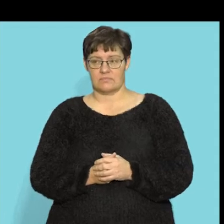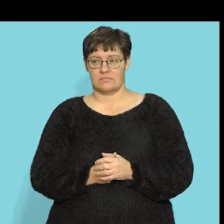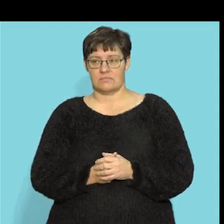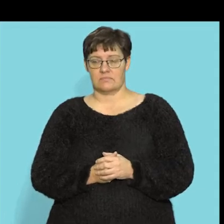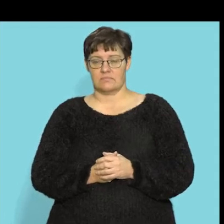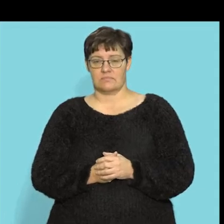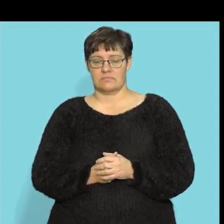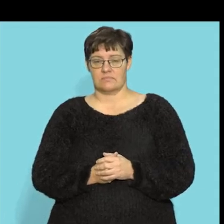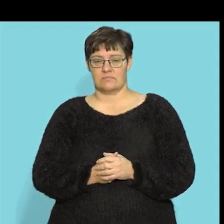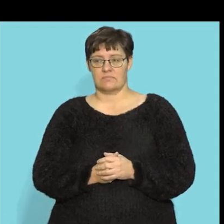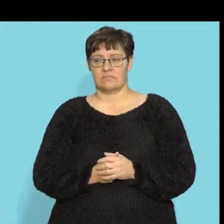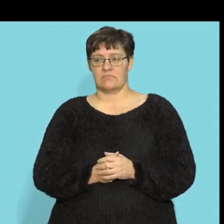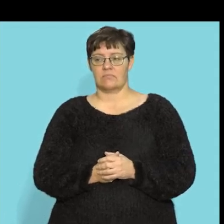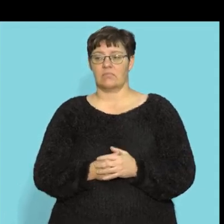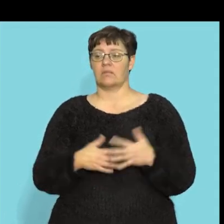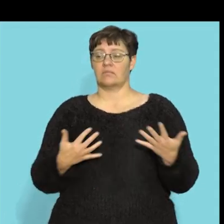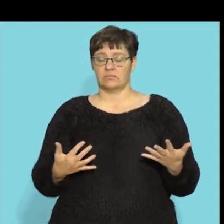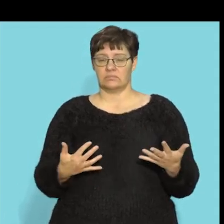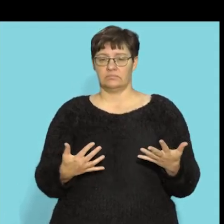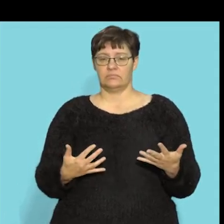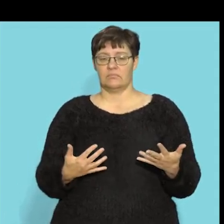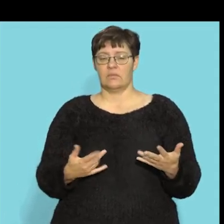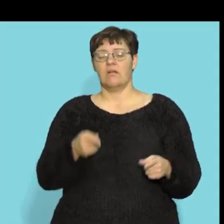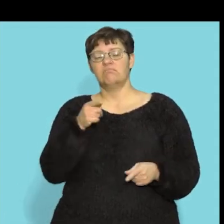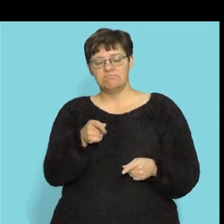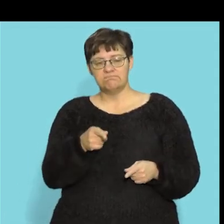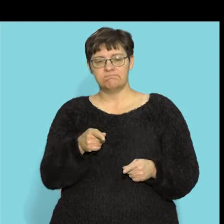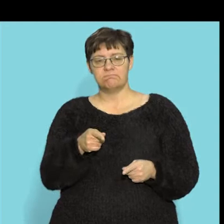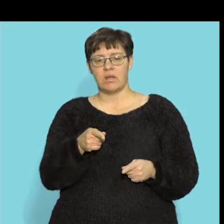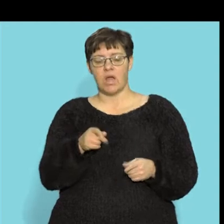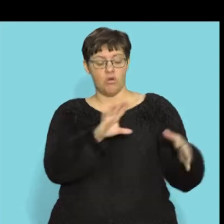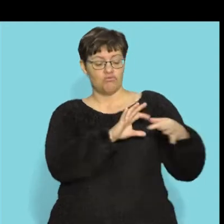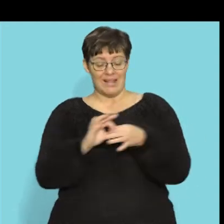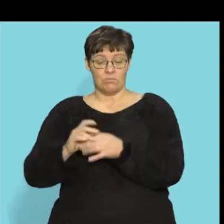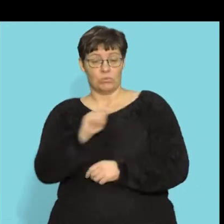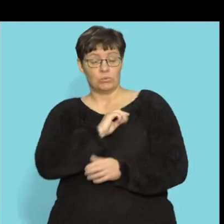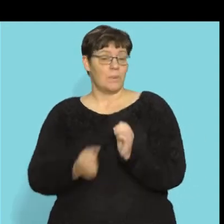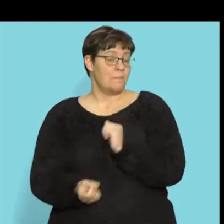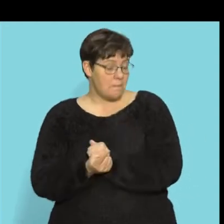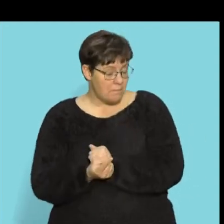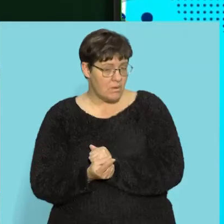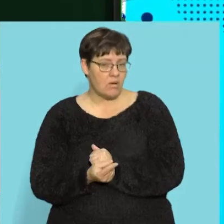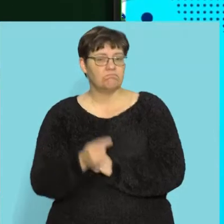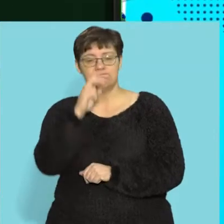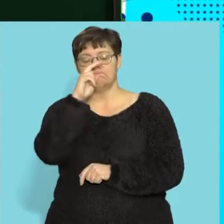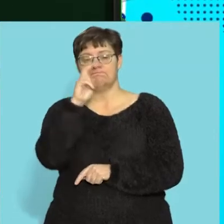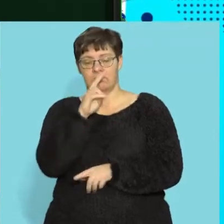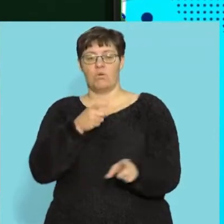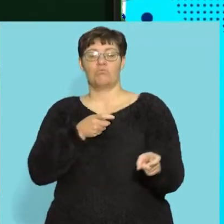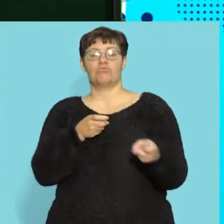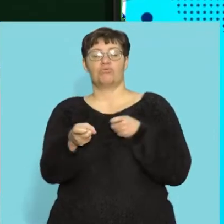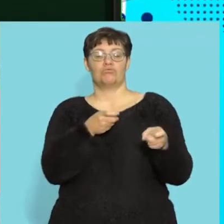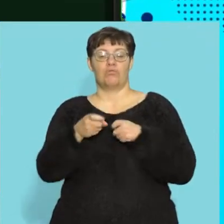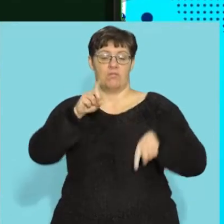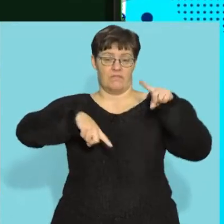which becomes our dependent variable. And then for this mathematical relationship to be true, we also need to also